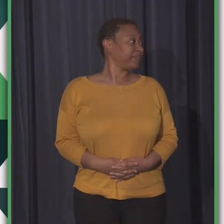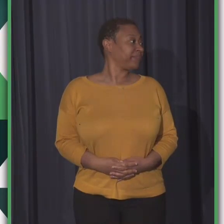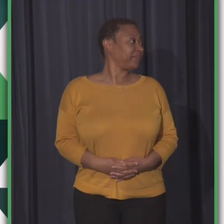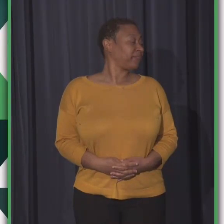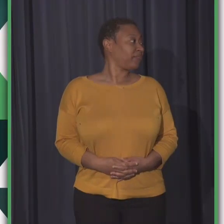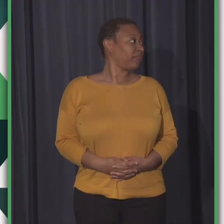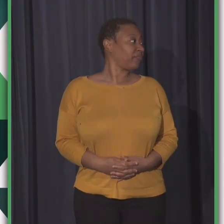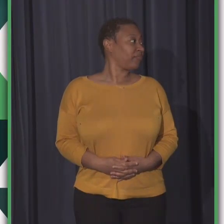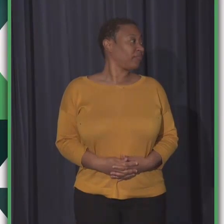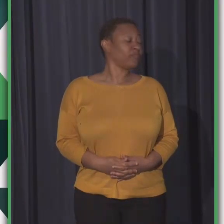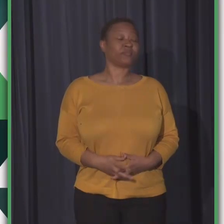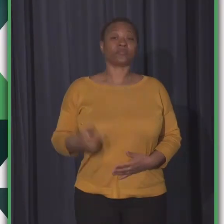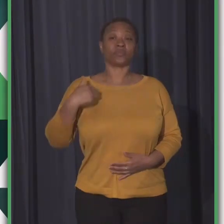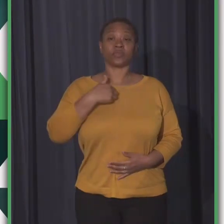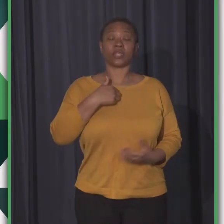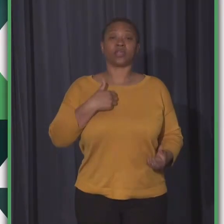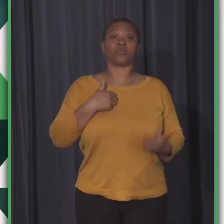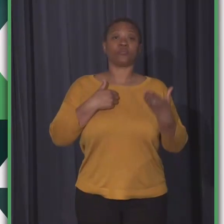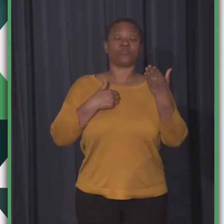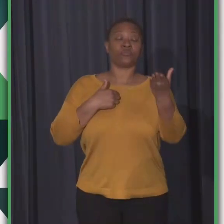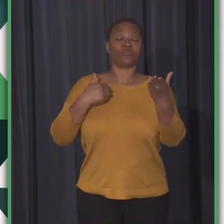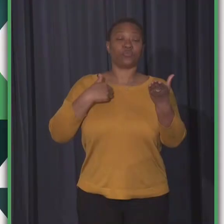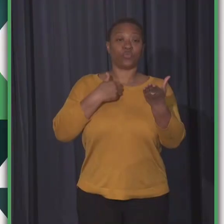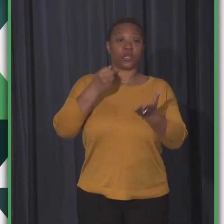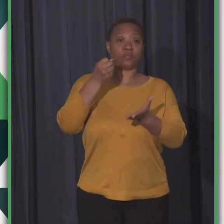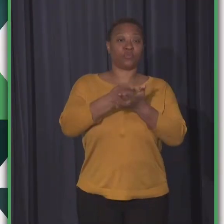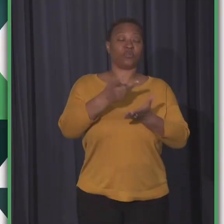Oh, I move that we approve the appeal.